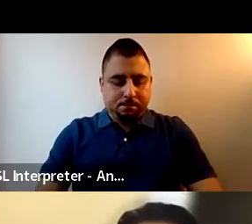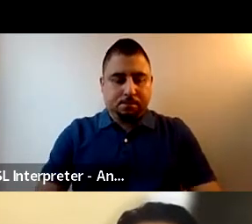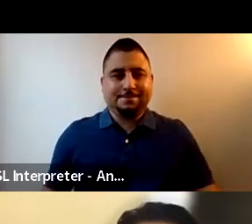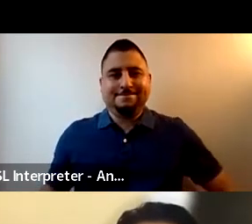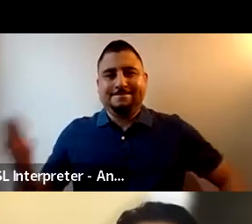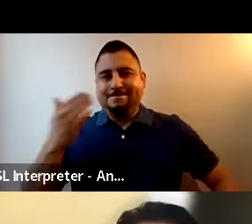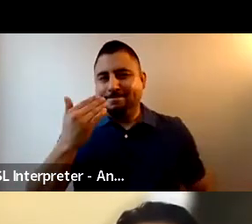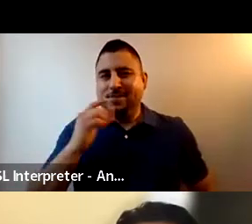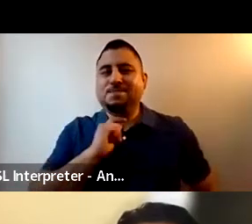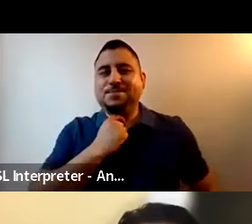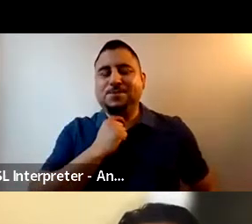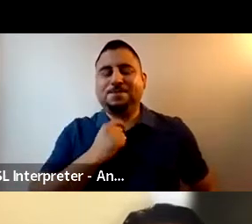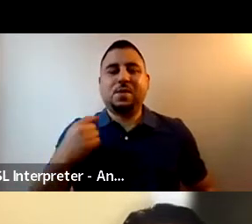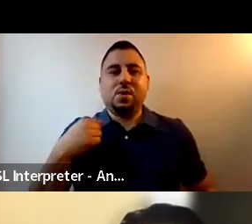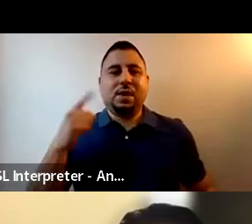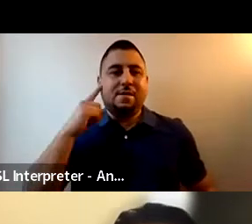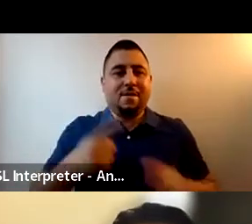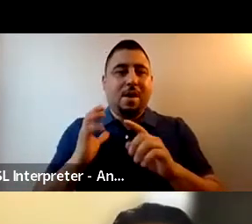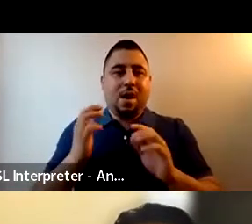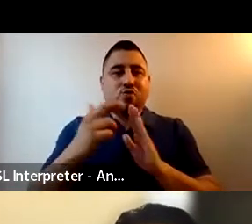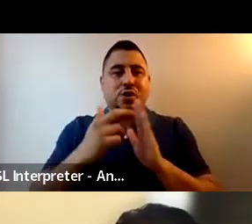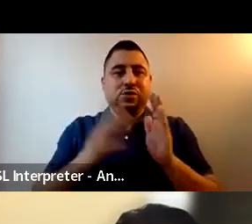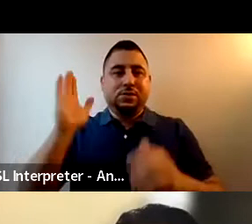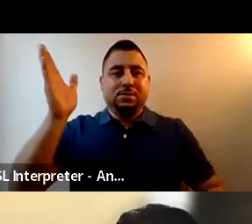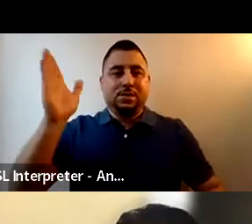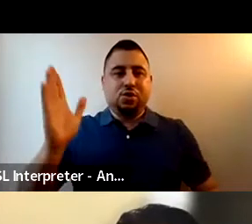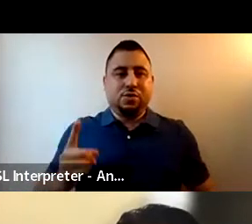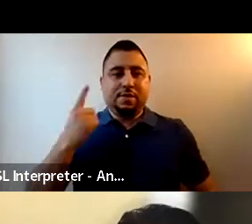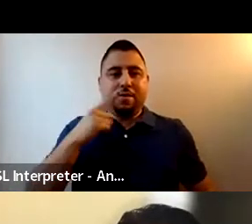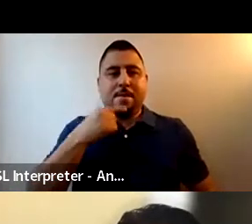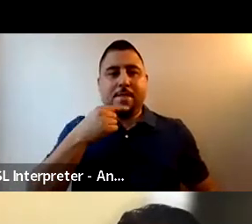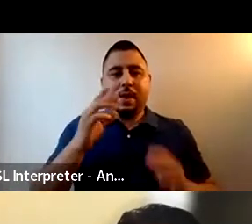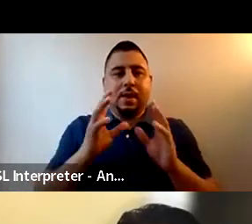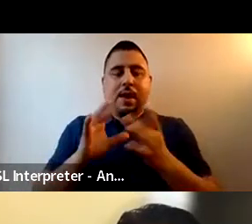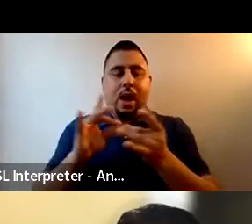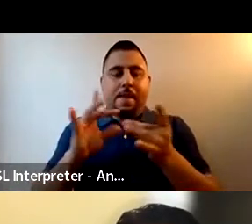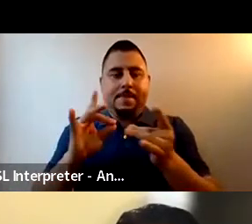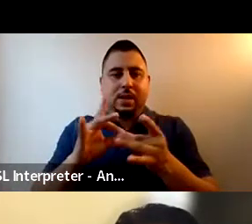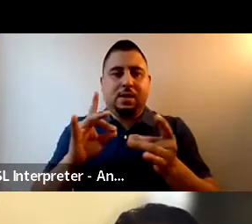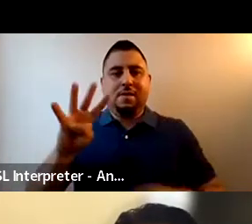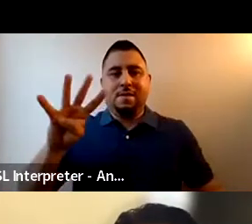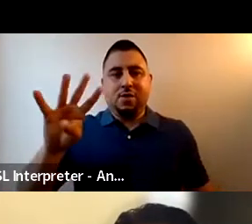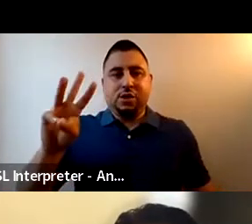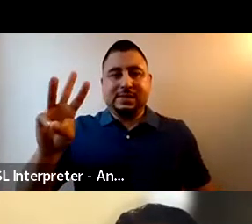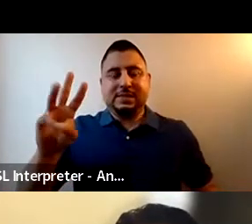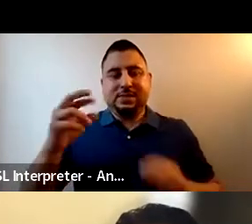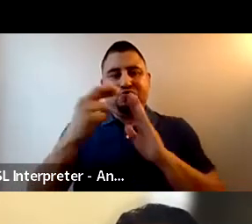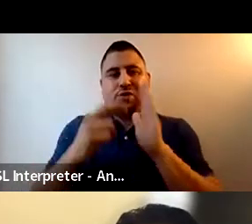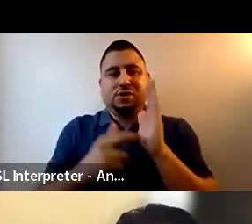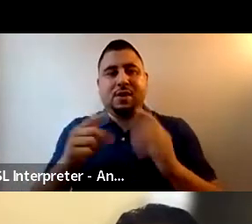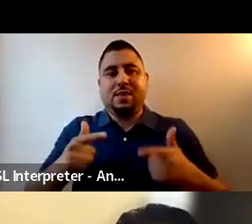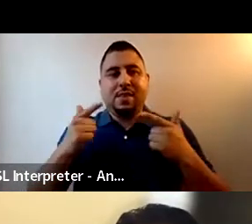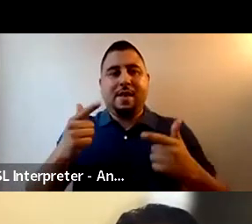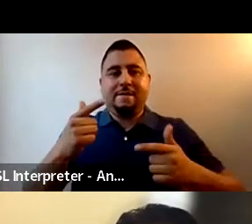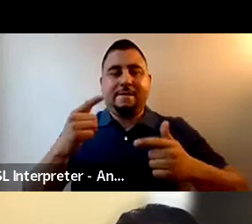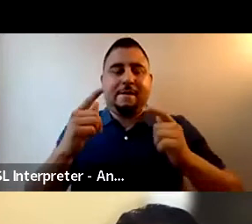Thank you. We will now hear from our registered speakers for public comment. There are 46 registered live